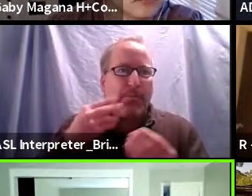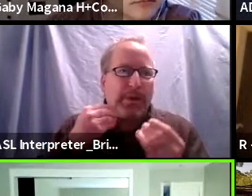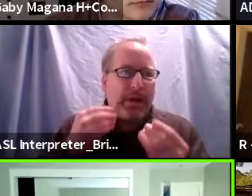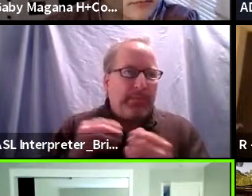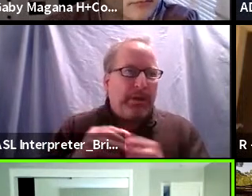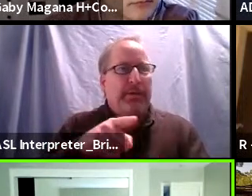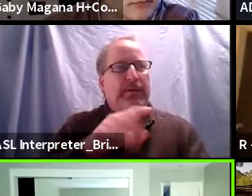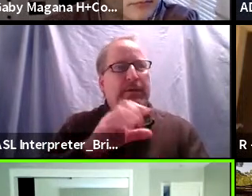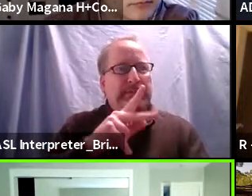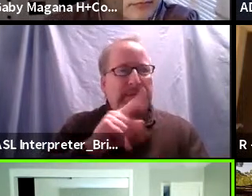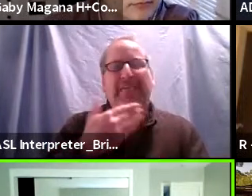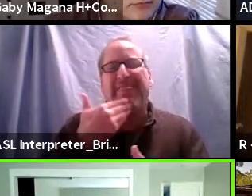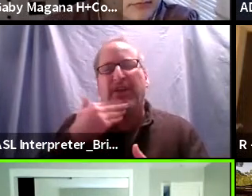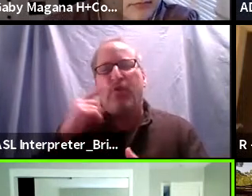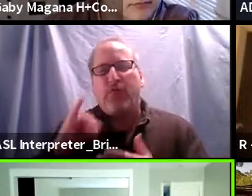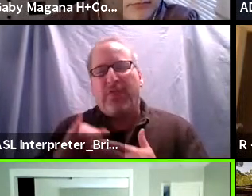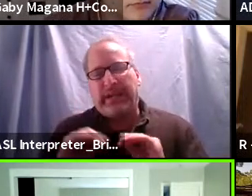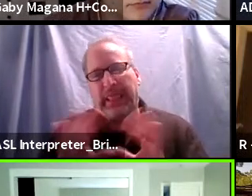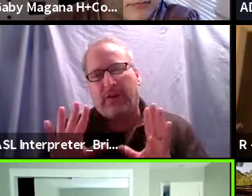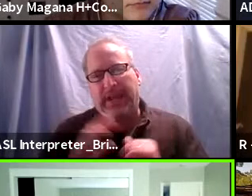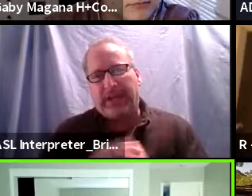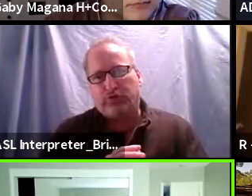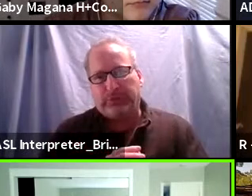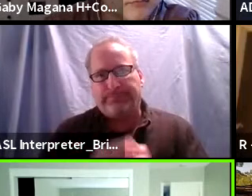for that clarification.